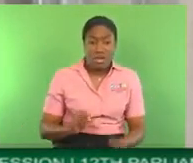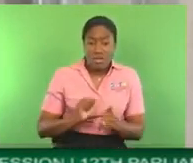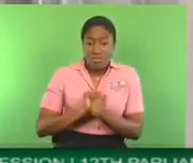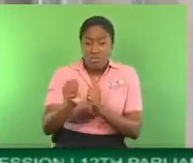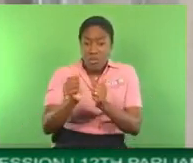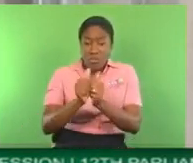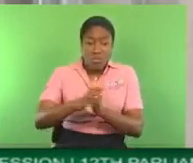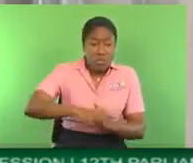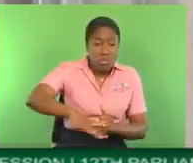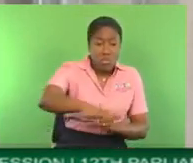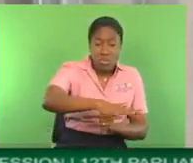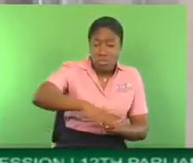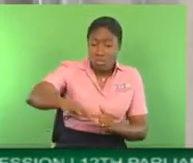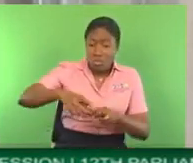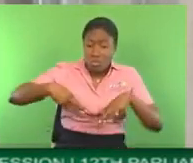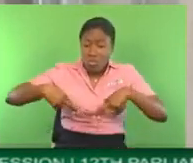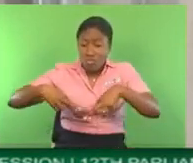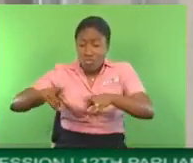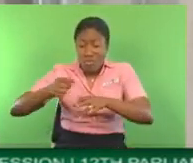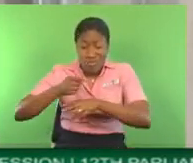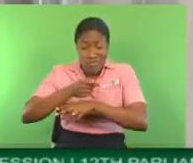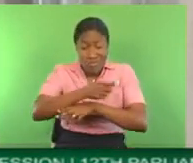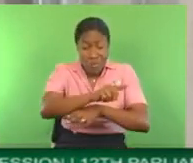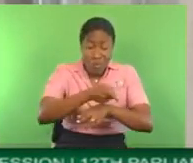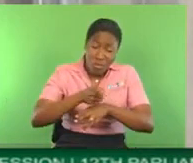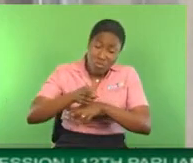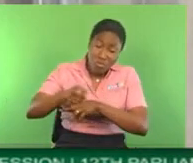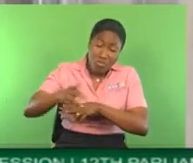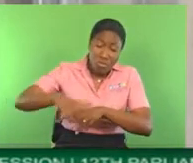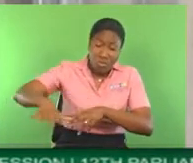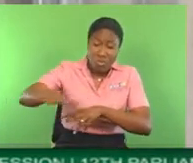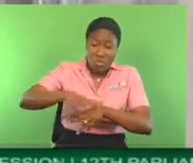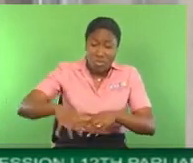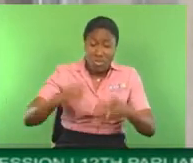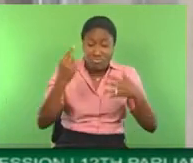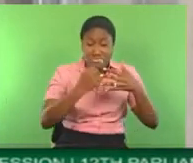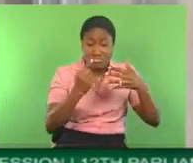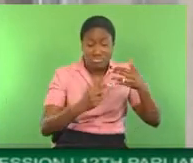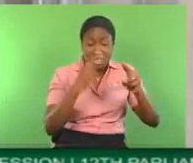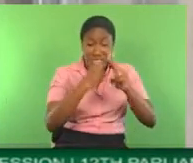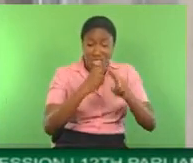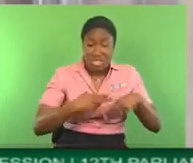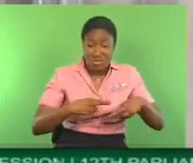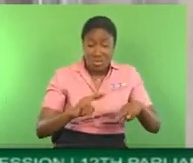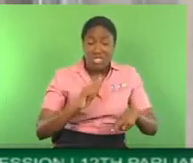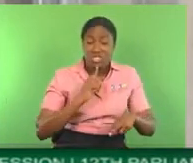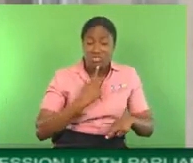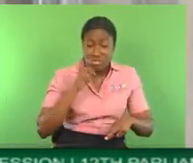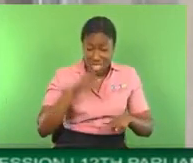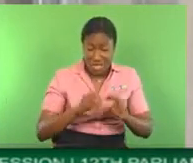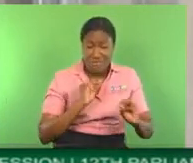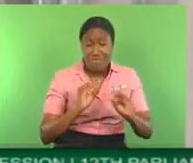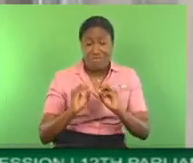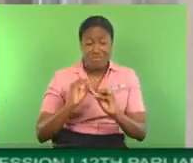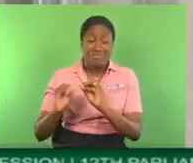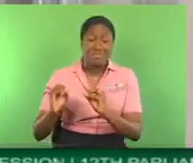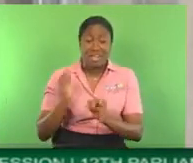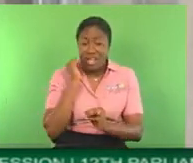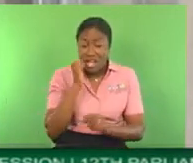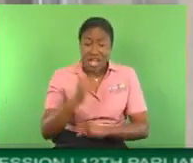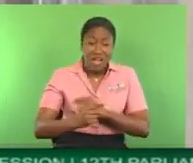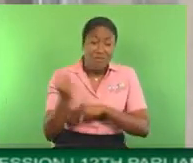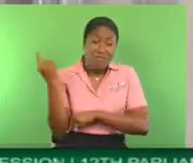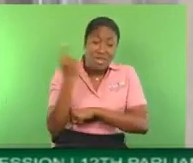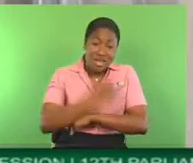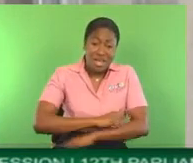Road, Kunapa Sonad Main Road, Pramita Main Road, Salmadi Road are in serious need of repairs, and every day I'm